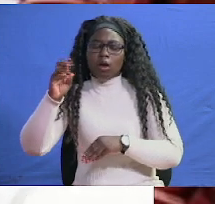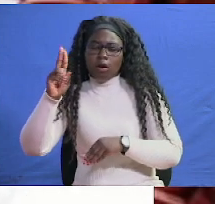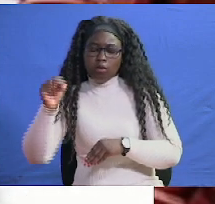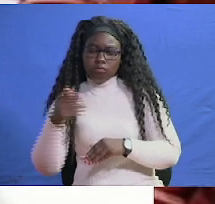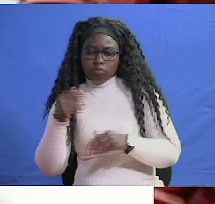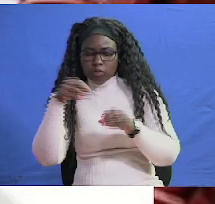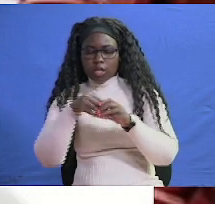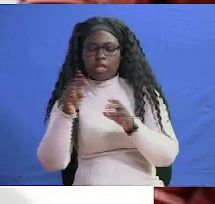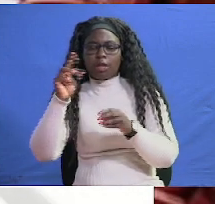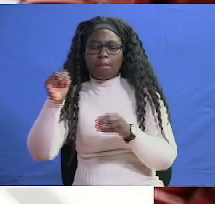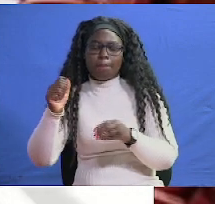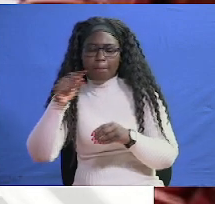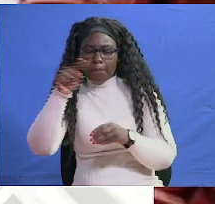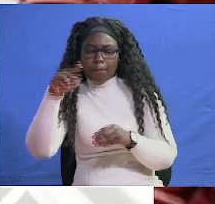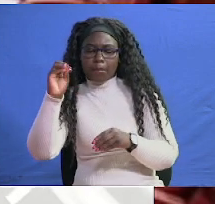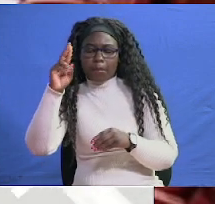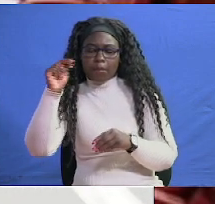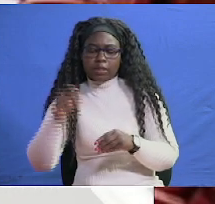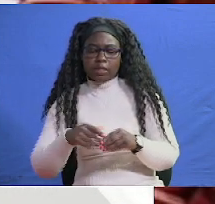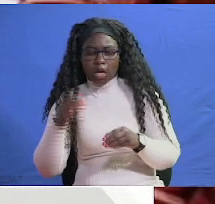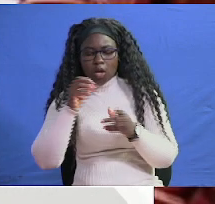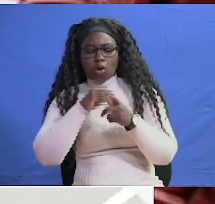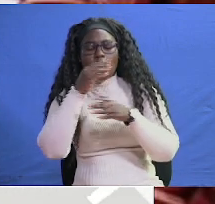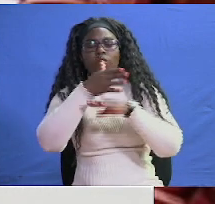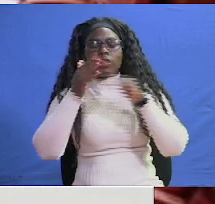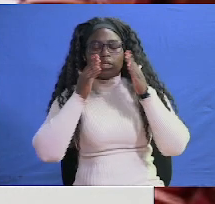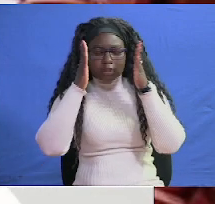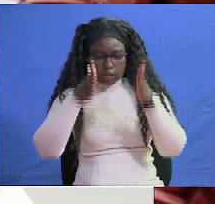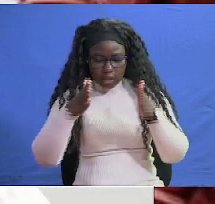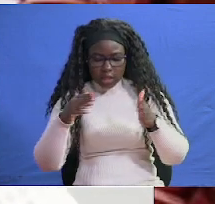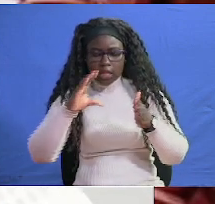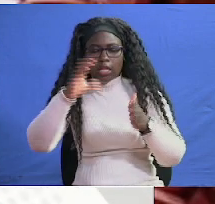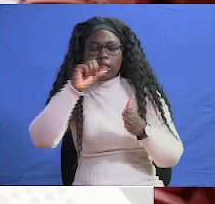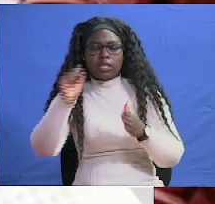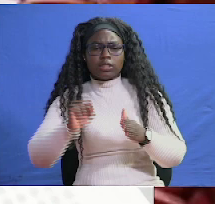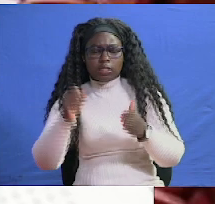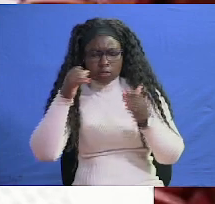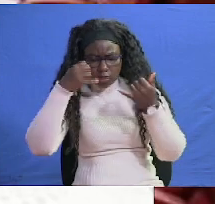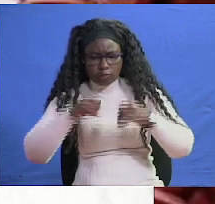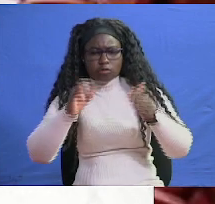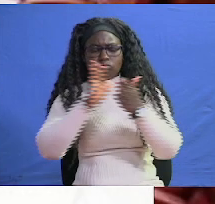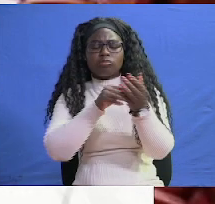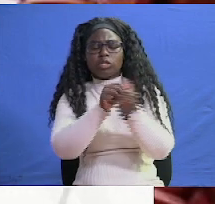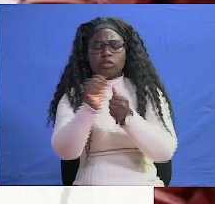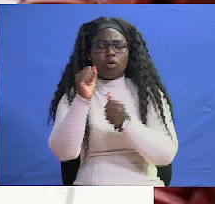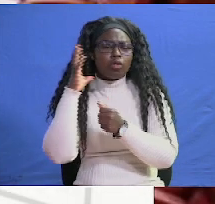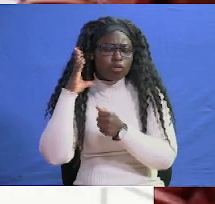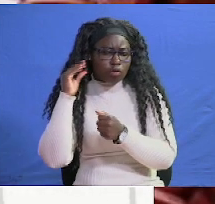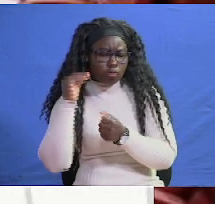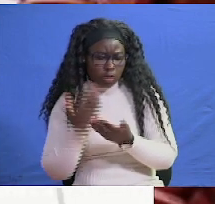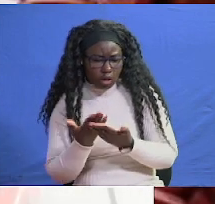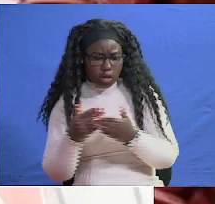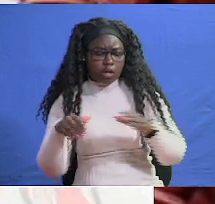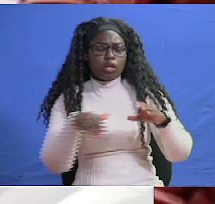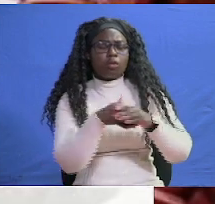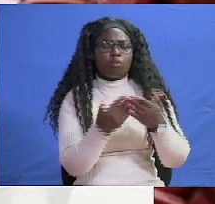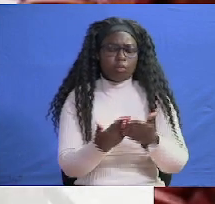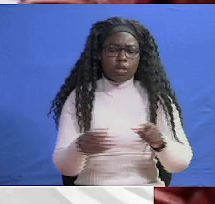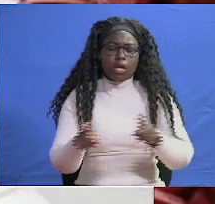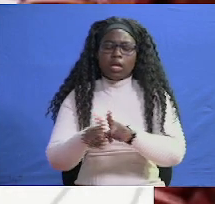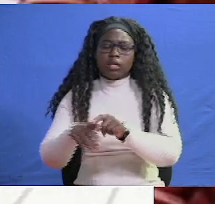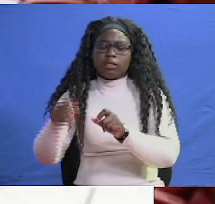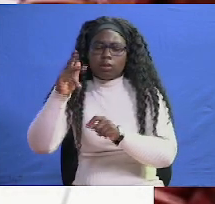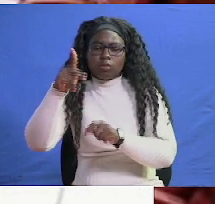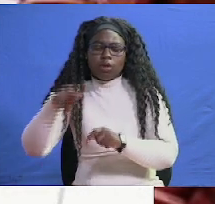Steward Madzayo, aired their concerns, citing that Kuria had attempted to interfere with the impeachment hearing. Senator Cheruiyot referred to